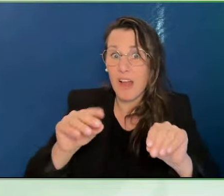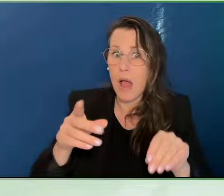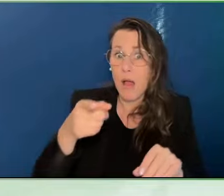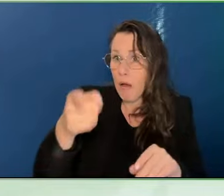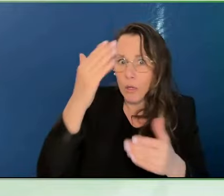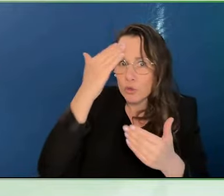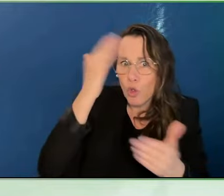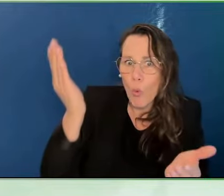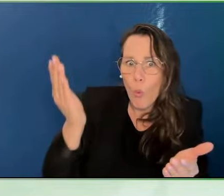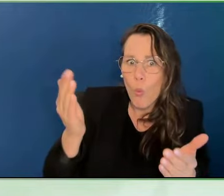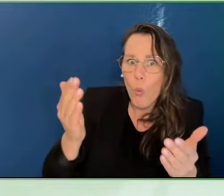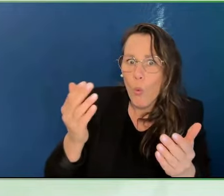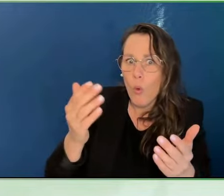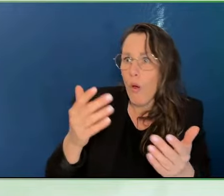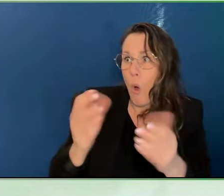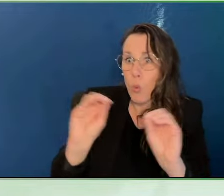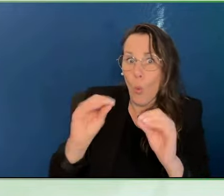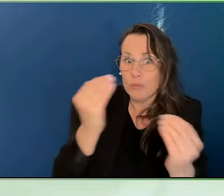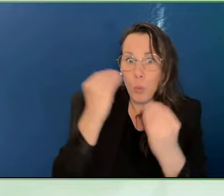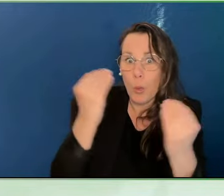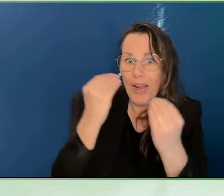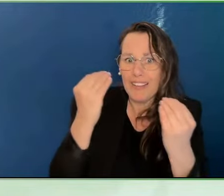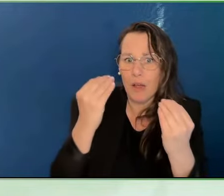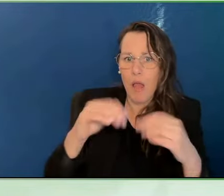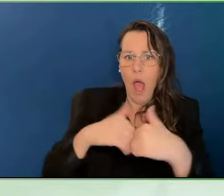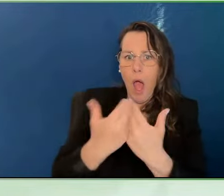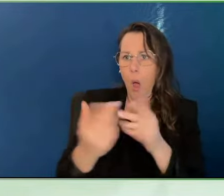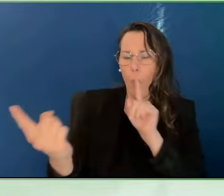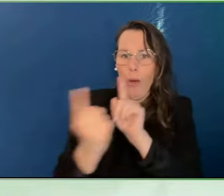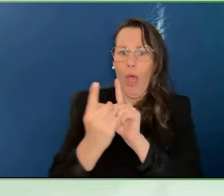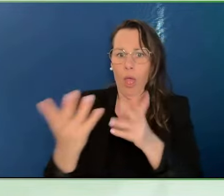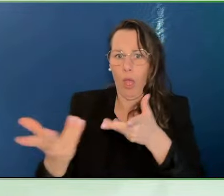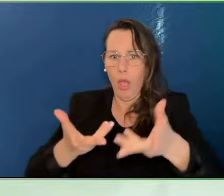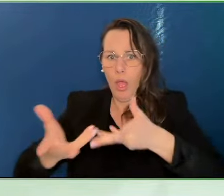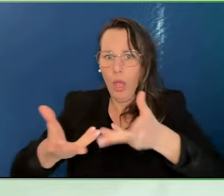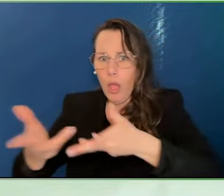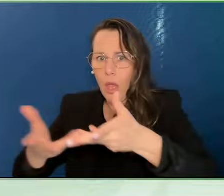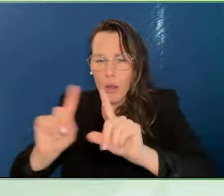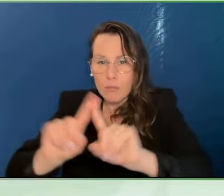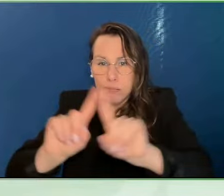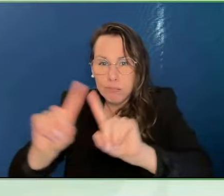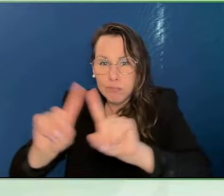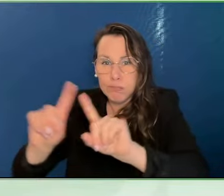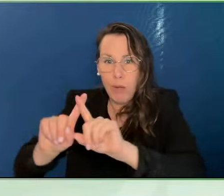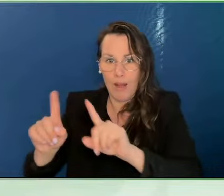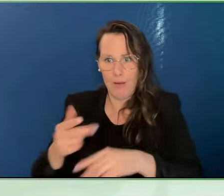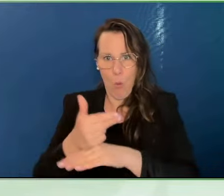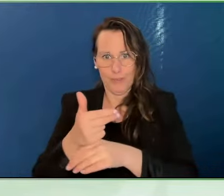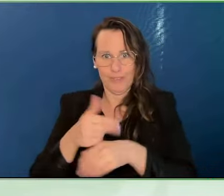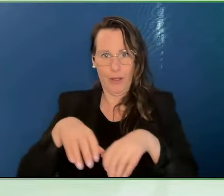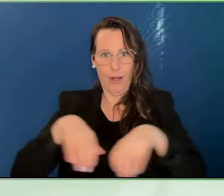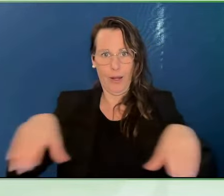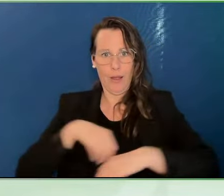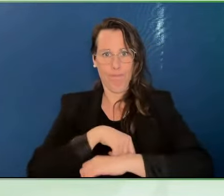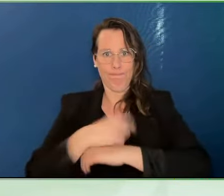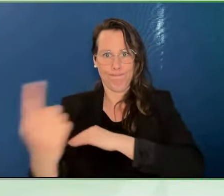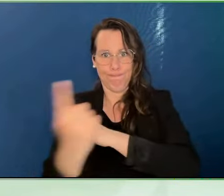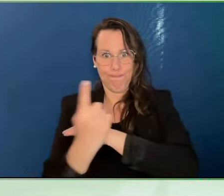have a great experience. But as I keep saying, it's about progress. We still make honest mistakes,